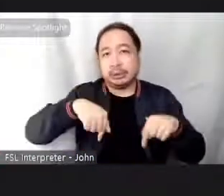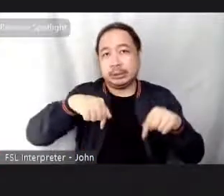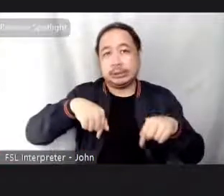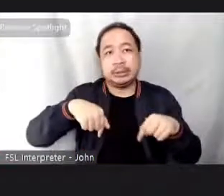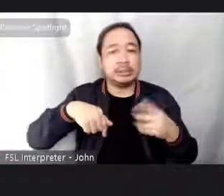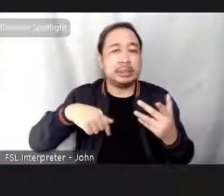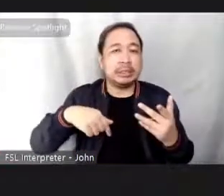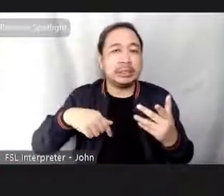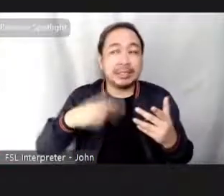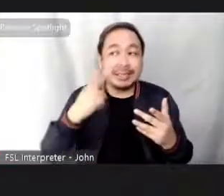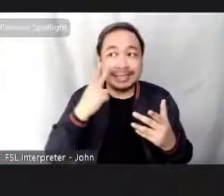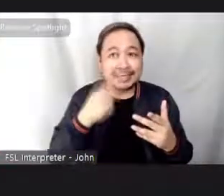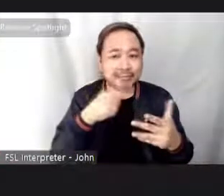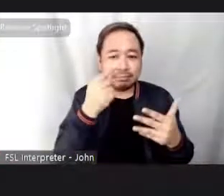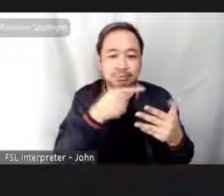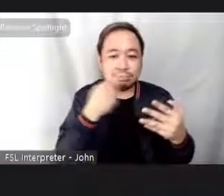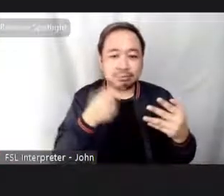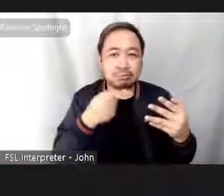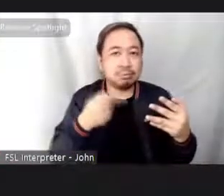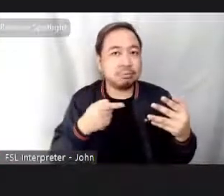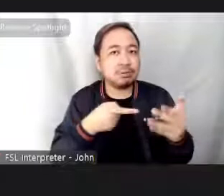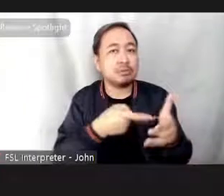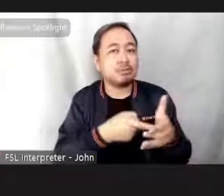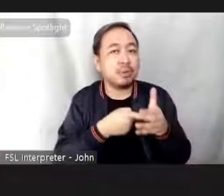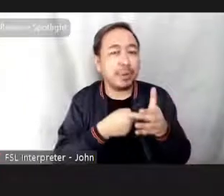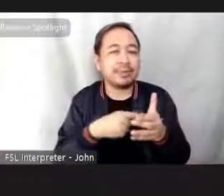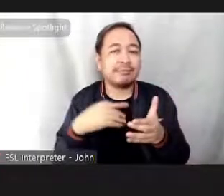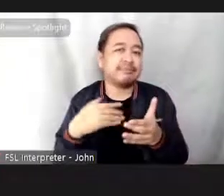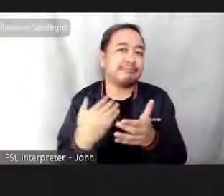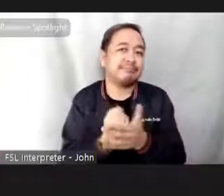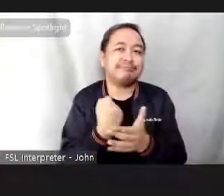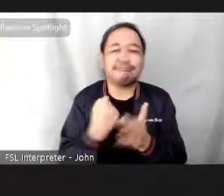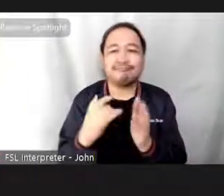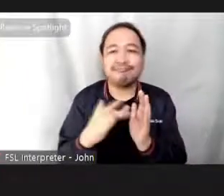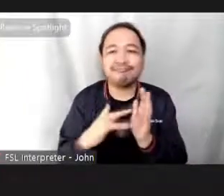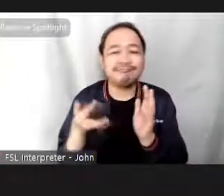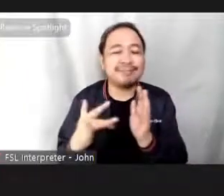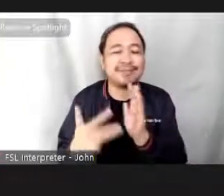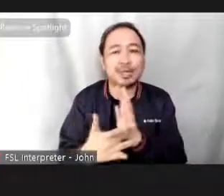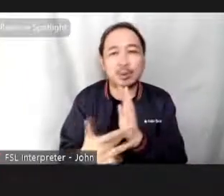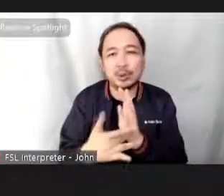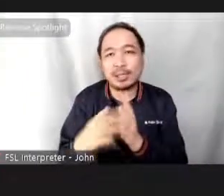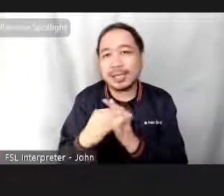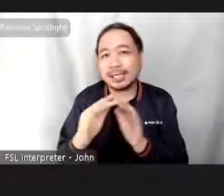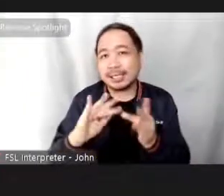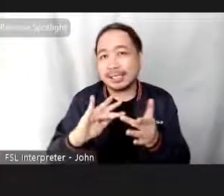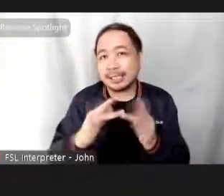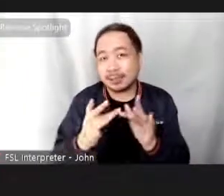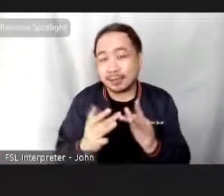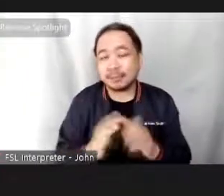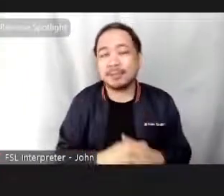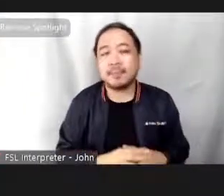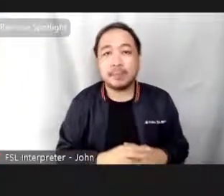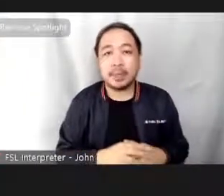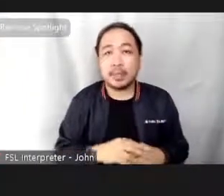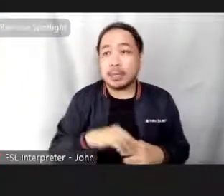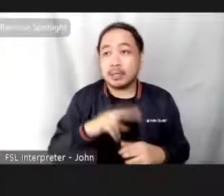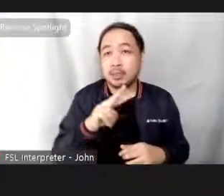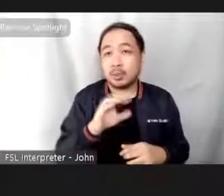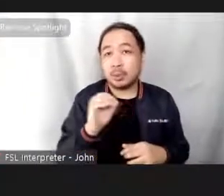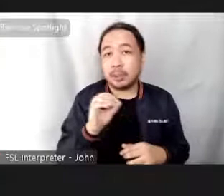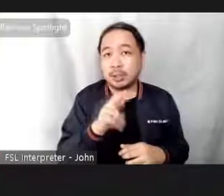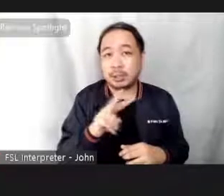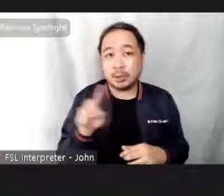us an opportunity to take advantage of technology and internet. And so, in 2021, we launched the